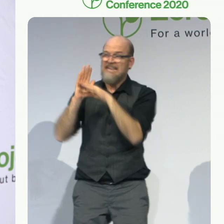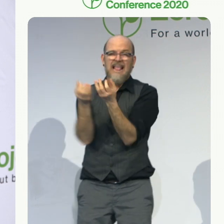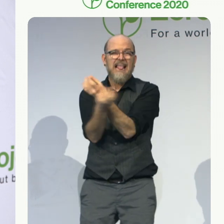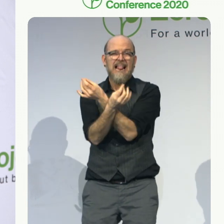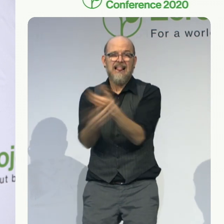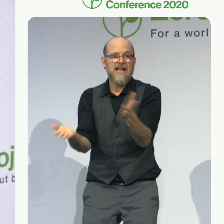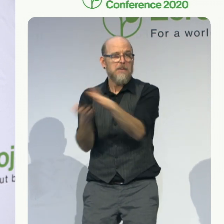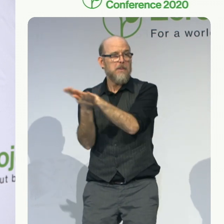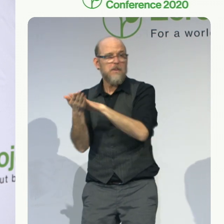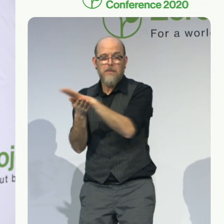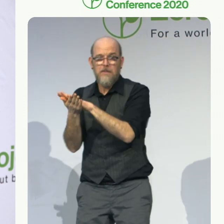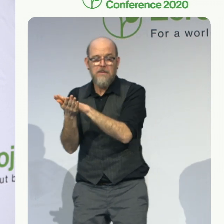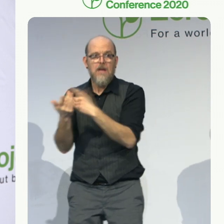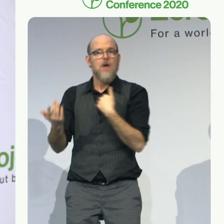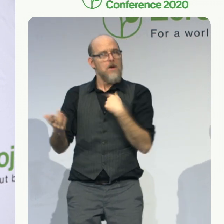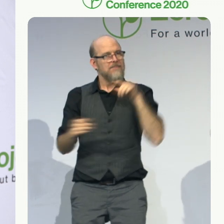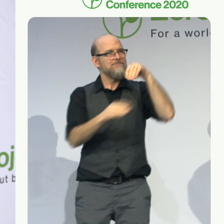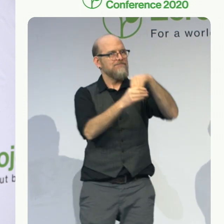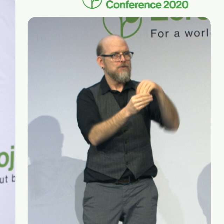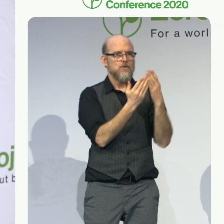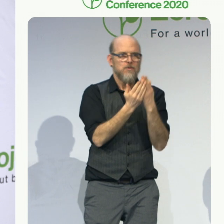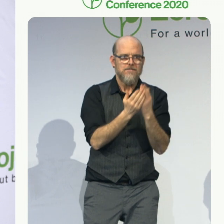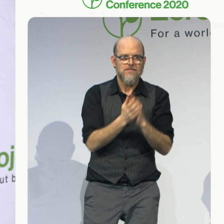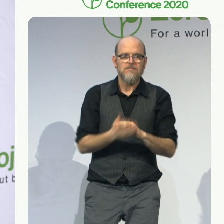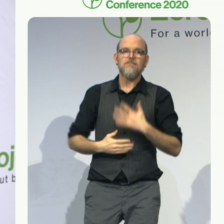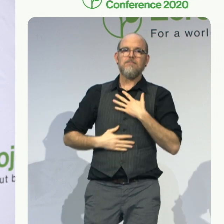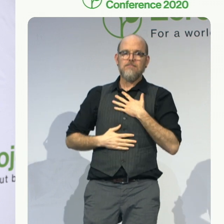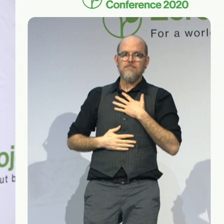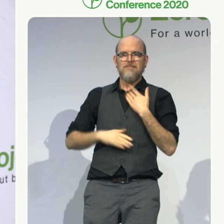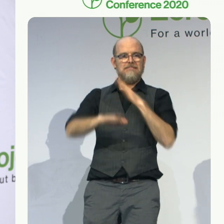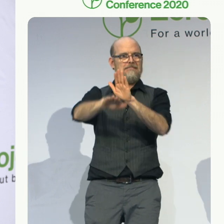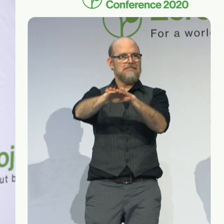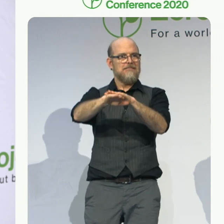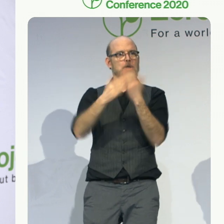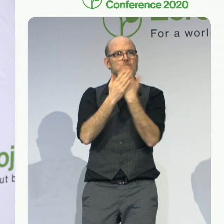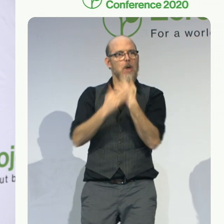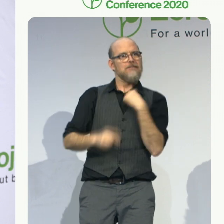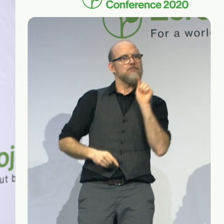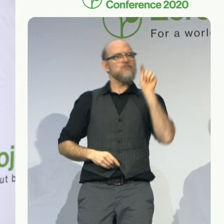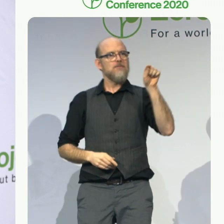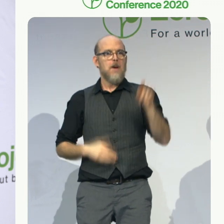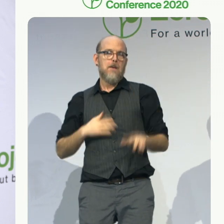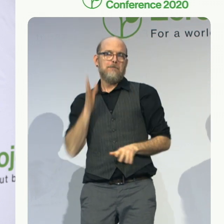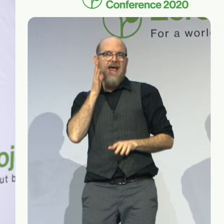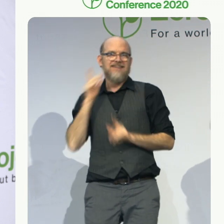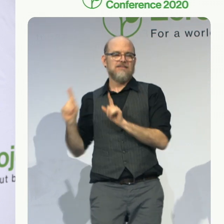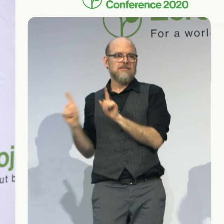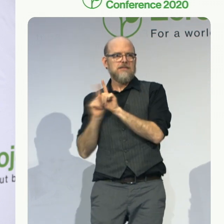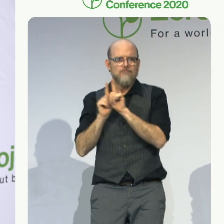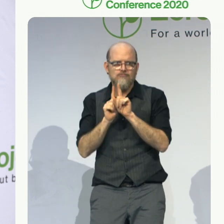Again, I enrolled as an irregular student accompanied by my mother. At first, students didn't accept